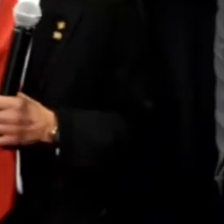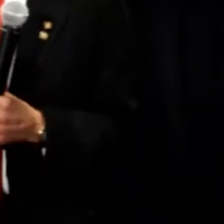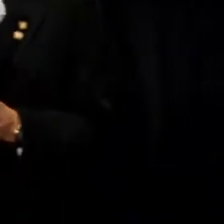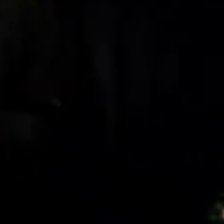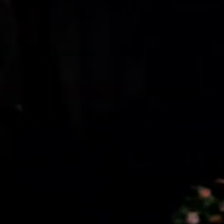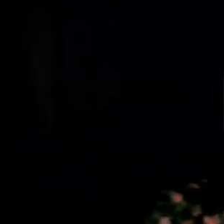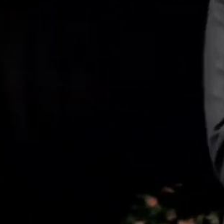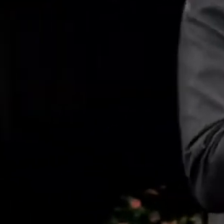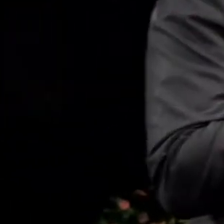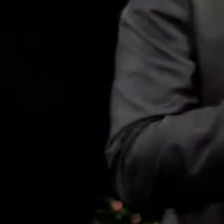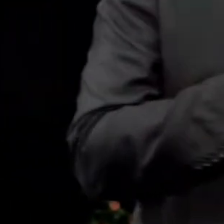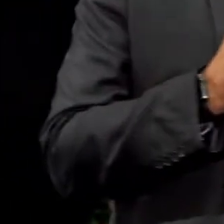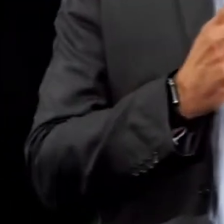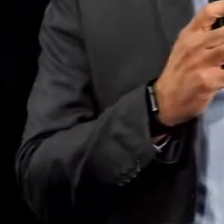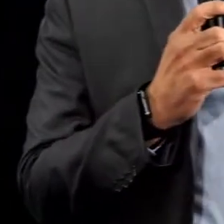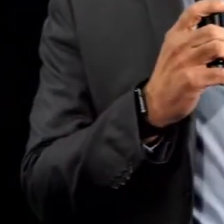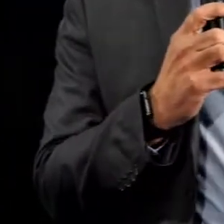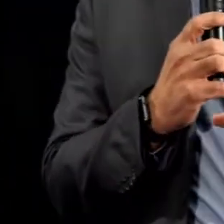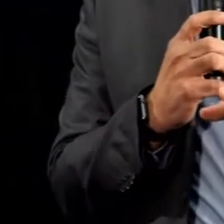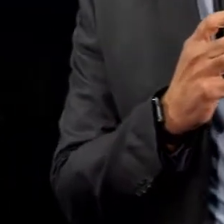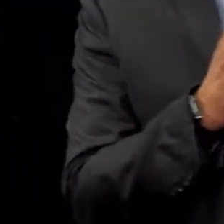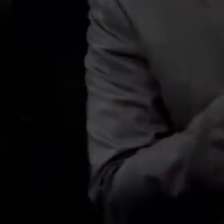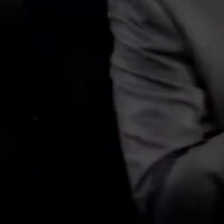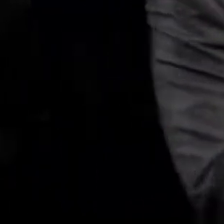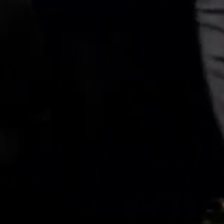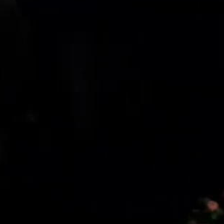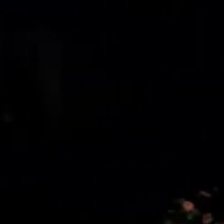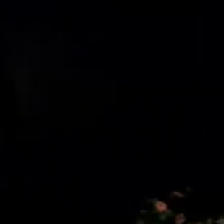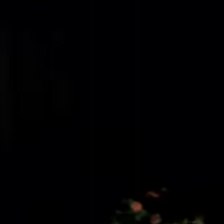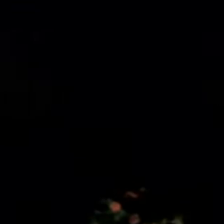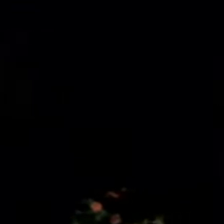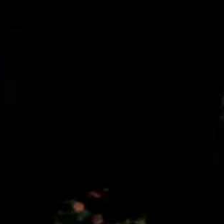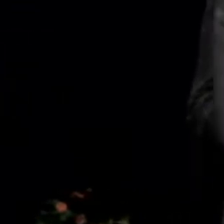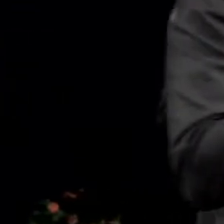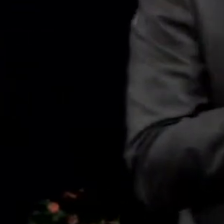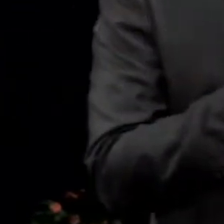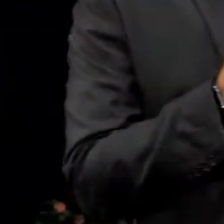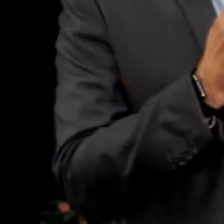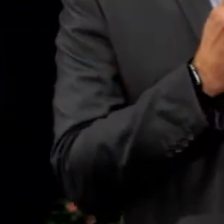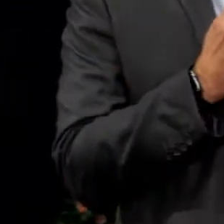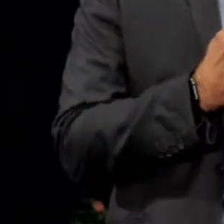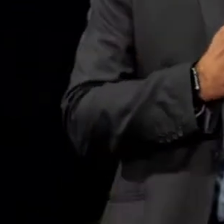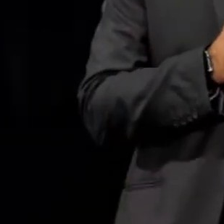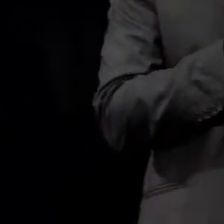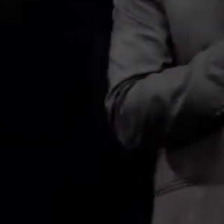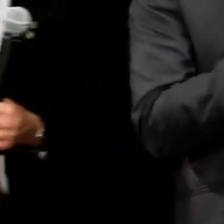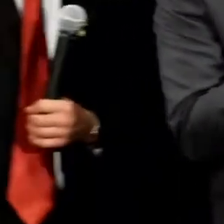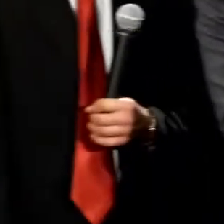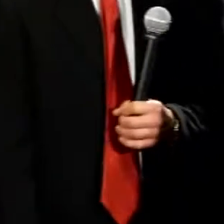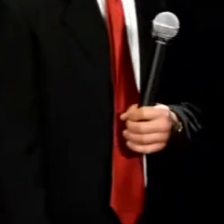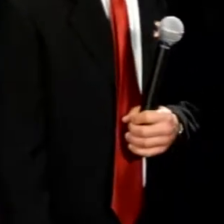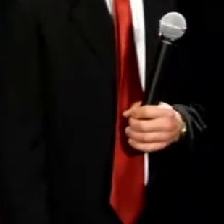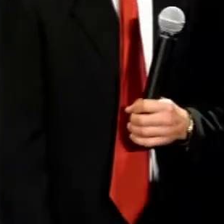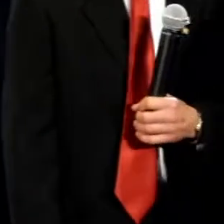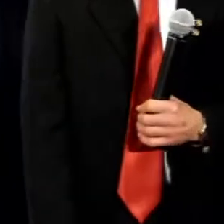Amen. Ooh, Adventist Christians, I love you. Alrighty, the next song we're going to sing is Wonderful, Wonderful People. And when we get together